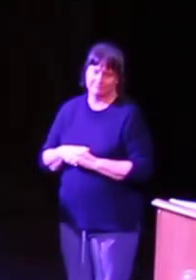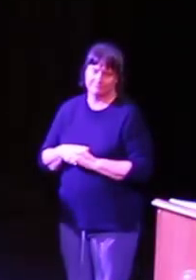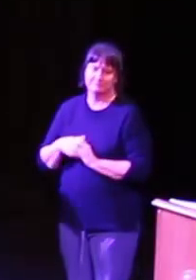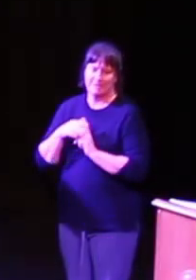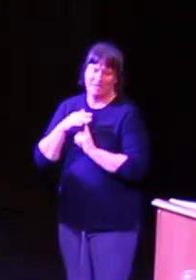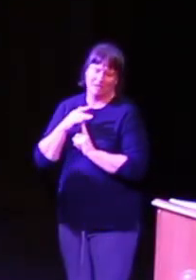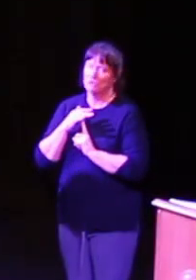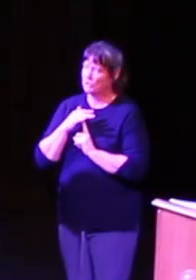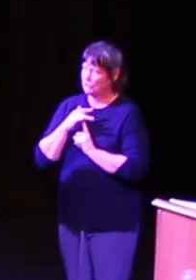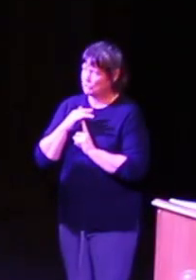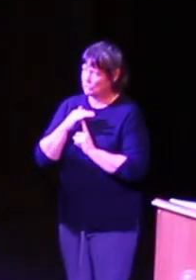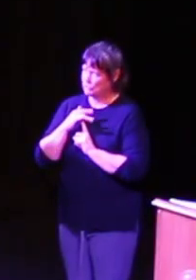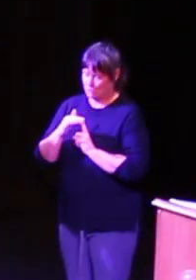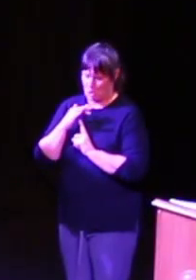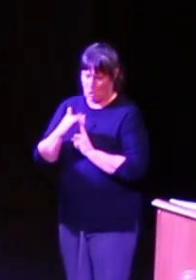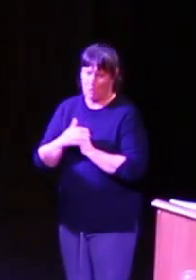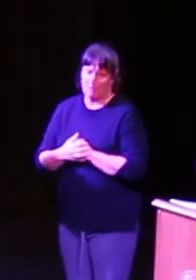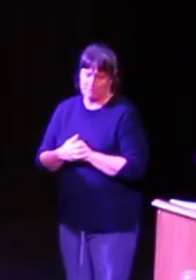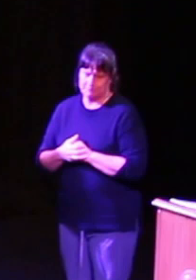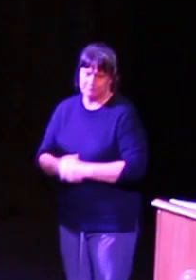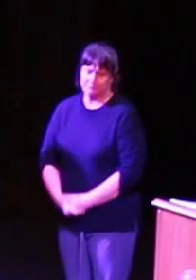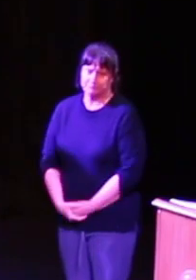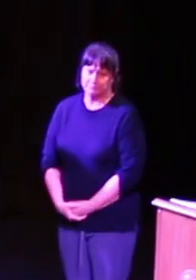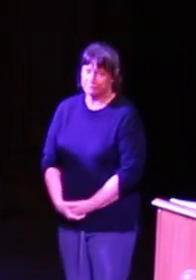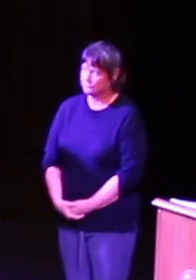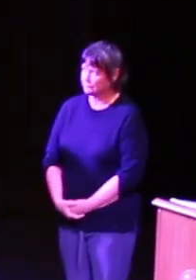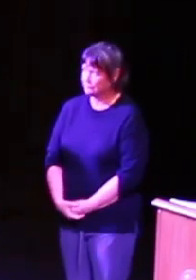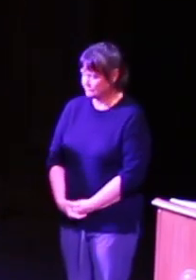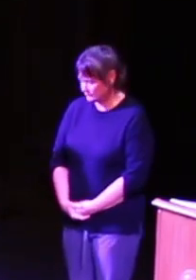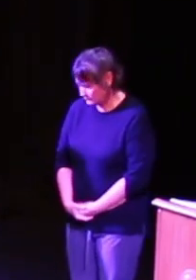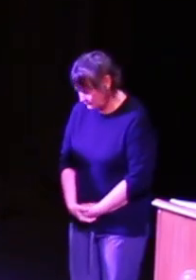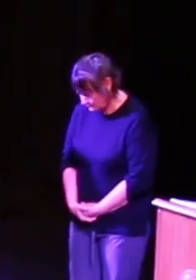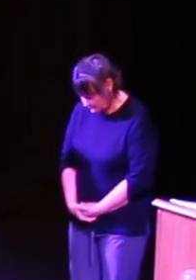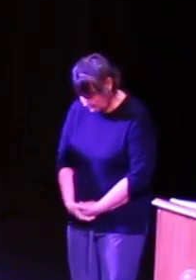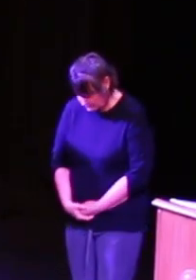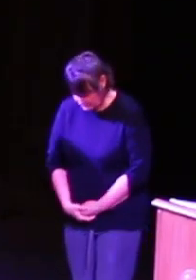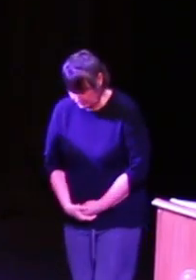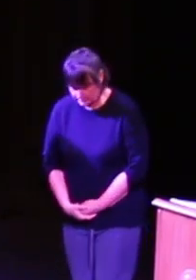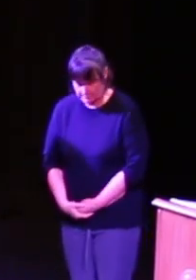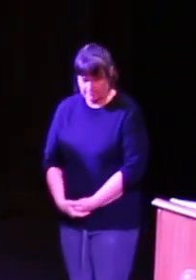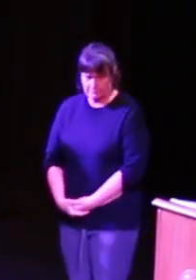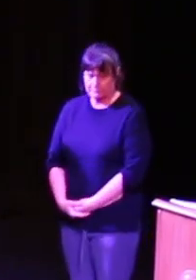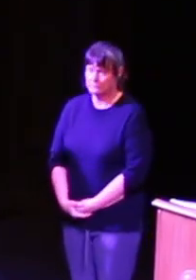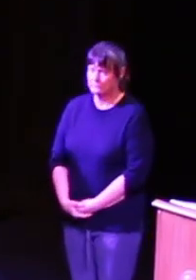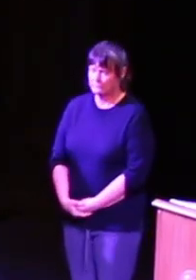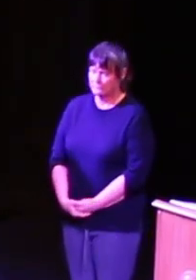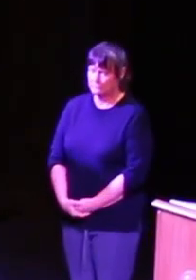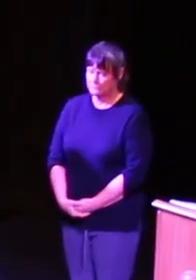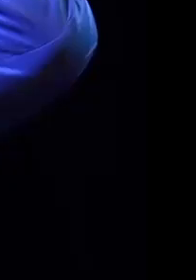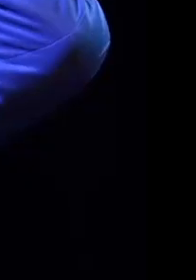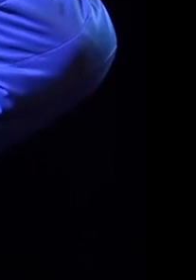tēnā tātou I te whare. Tēnā koe e tema, e tūwharetia o tō tātou nei, hui a te pō nei.